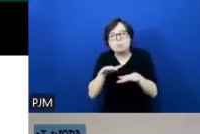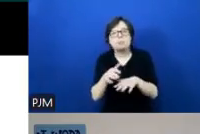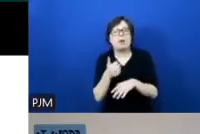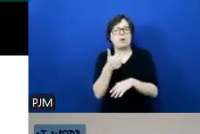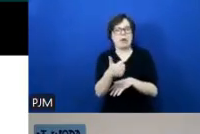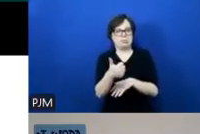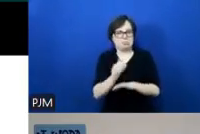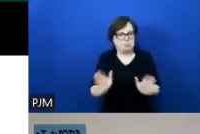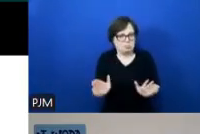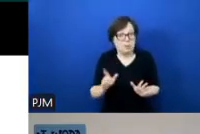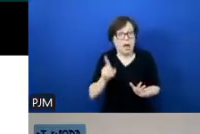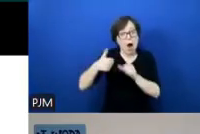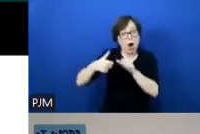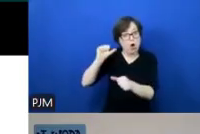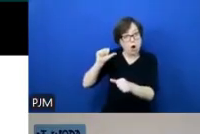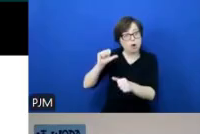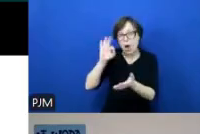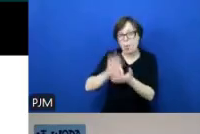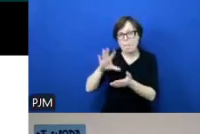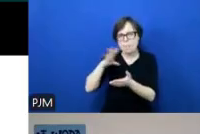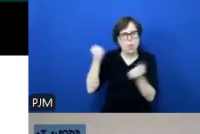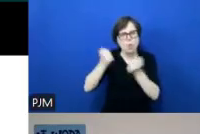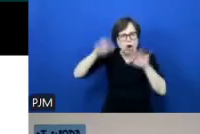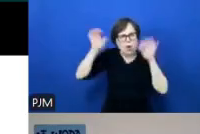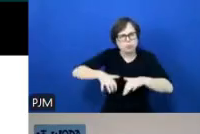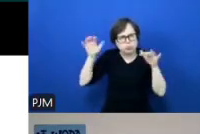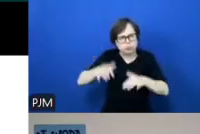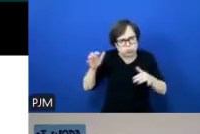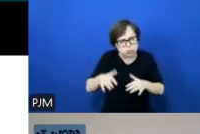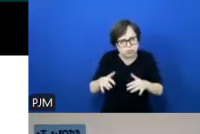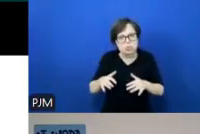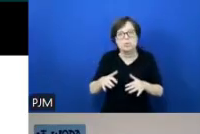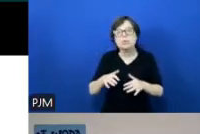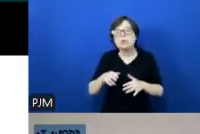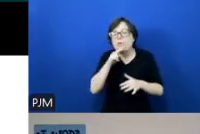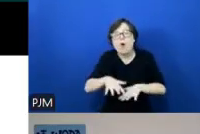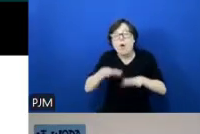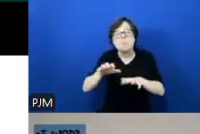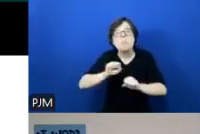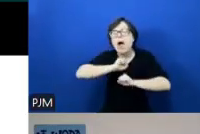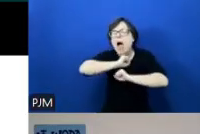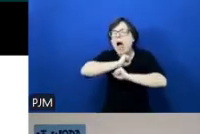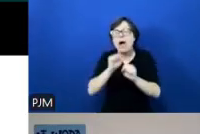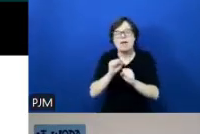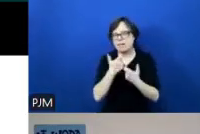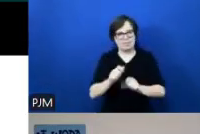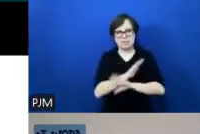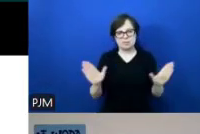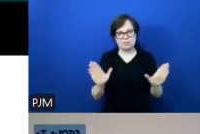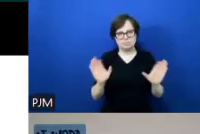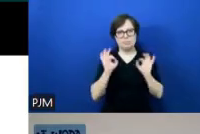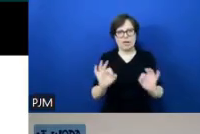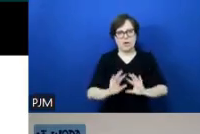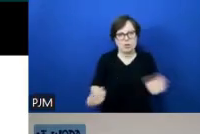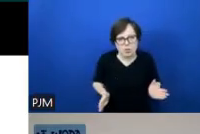Last year, we had 2 very intensive rainfalls. There was no flooding at all